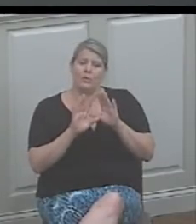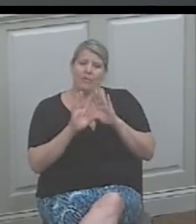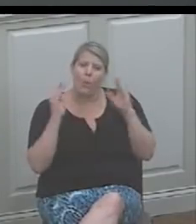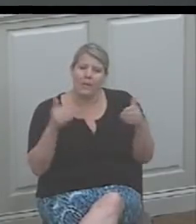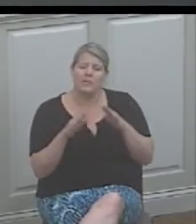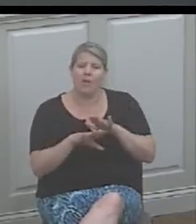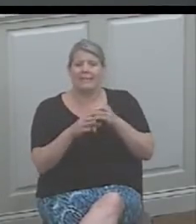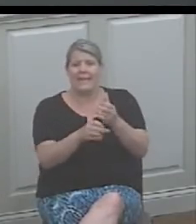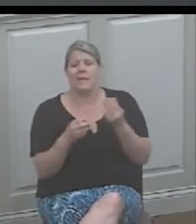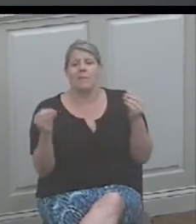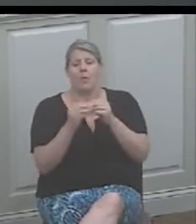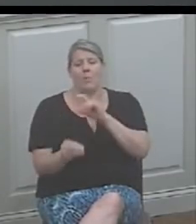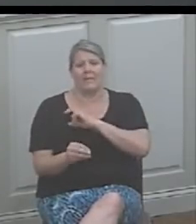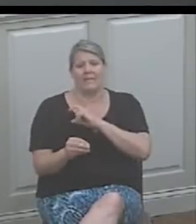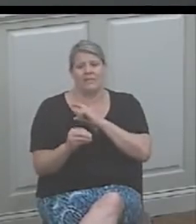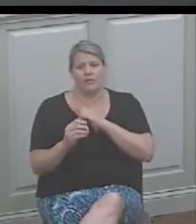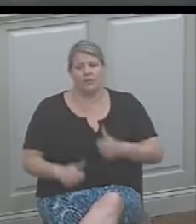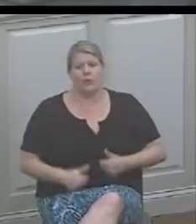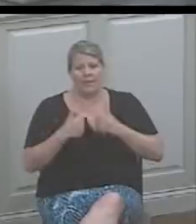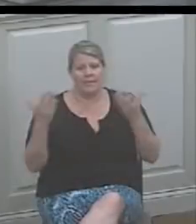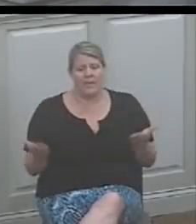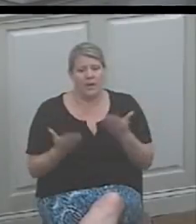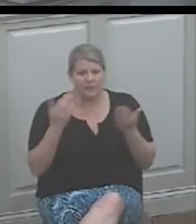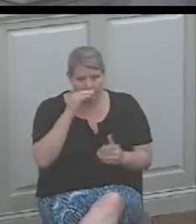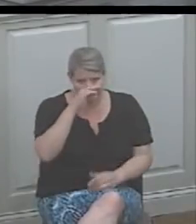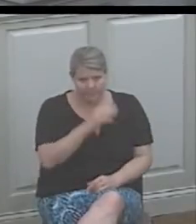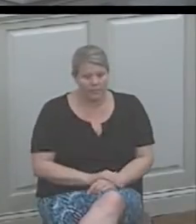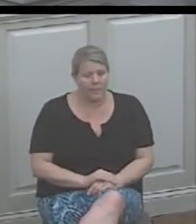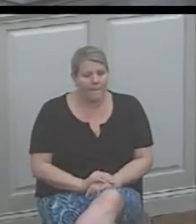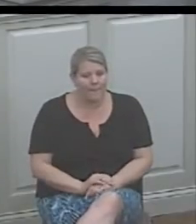son. I'd appreciate it. Thank you. Thank you.